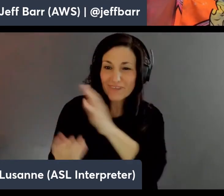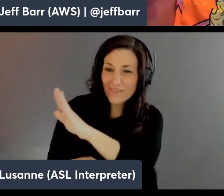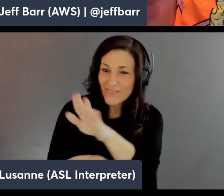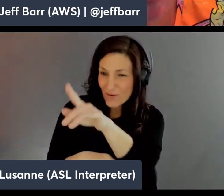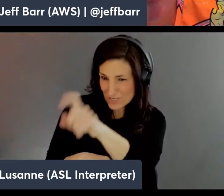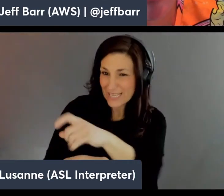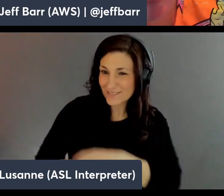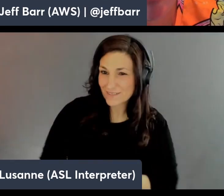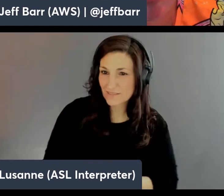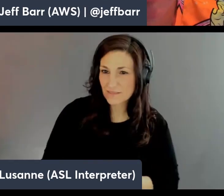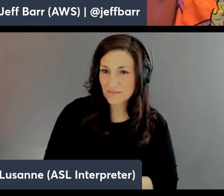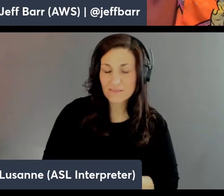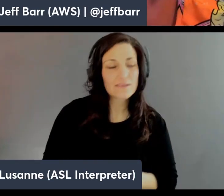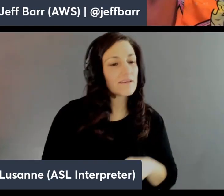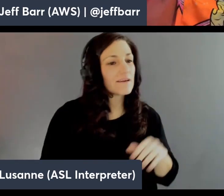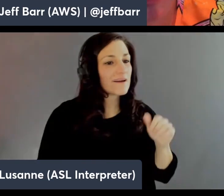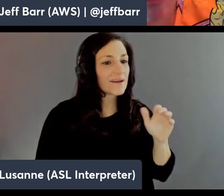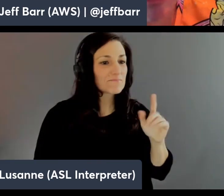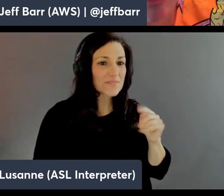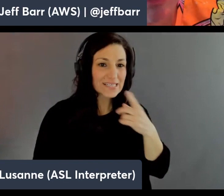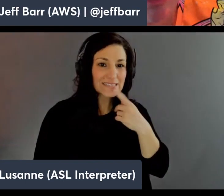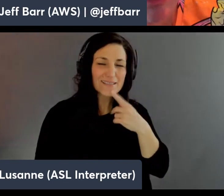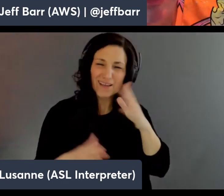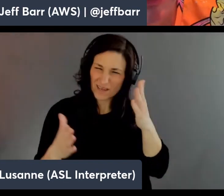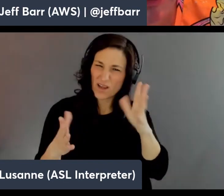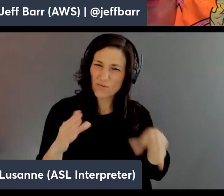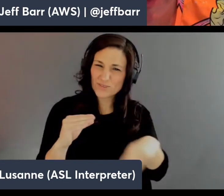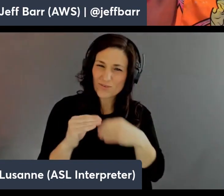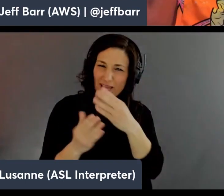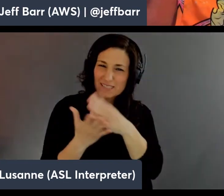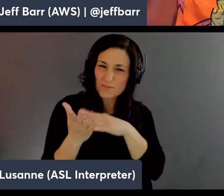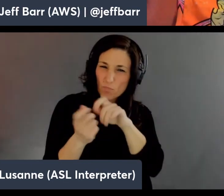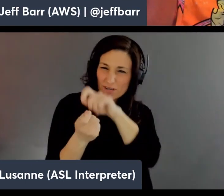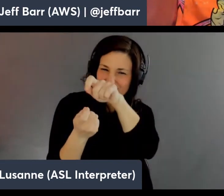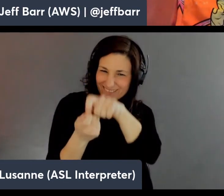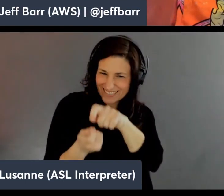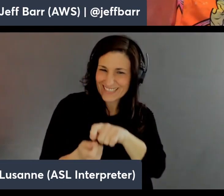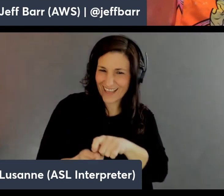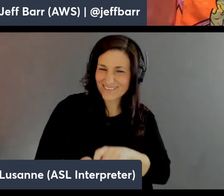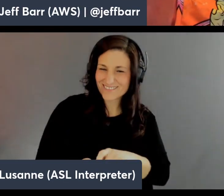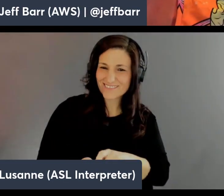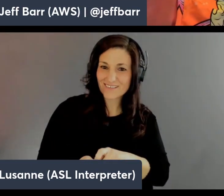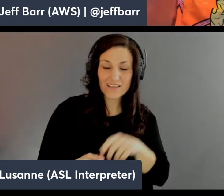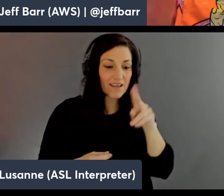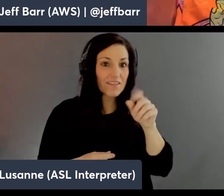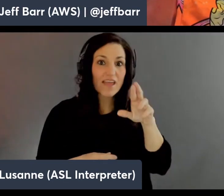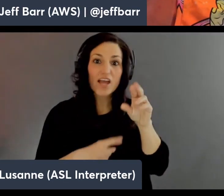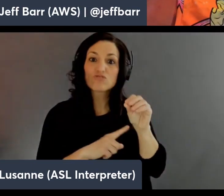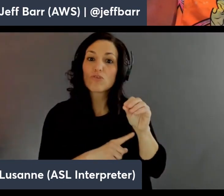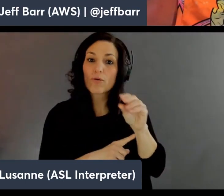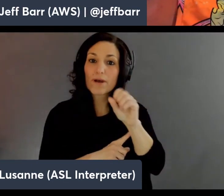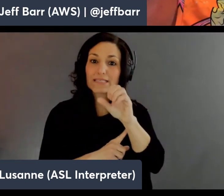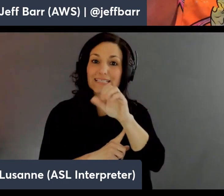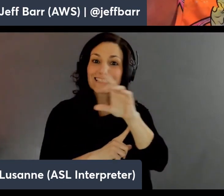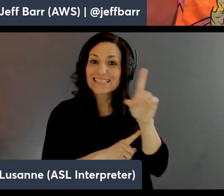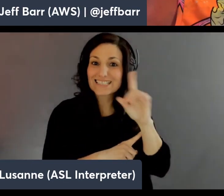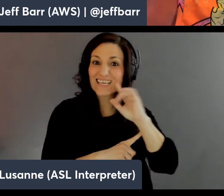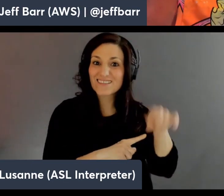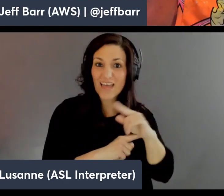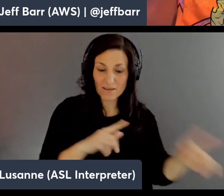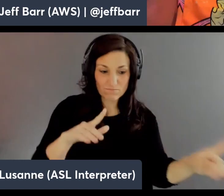I think let me add a little bit more details here. So by the way, the Nitro SSD that comes into these three new